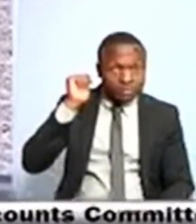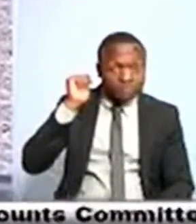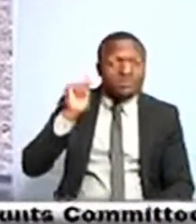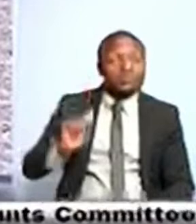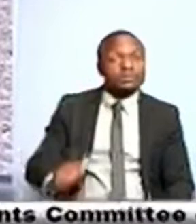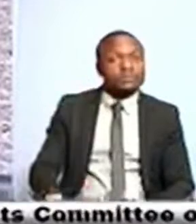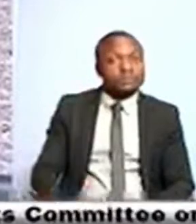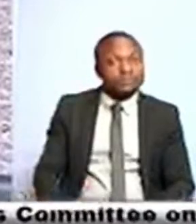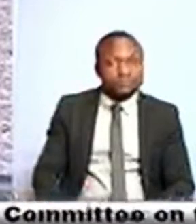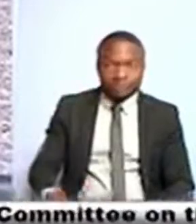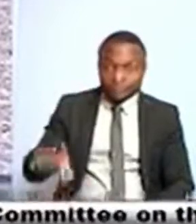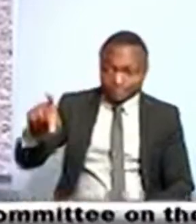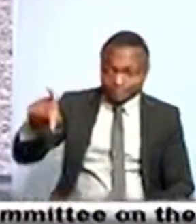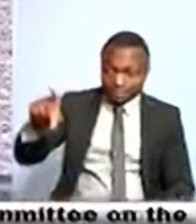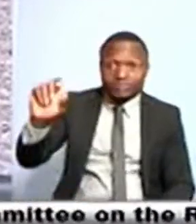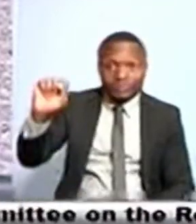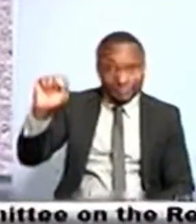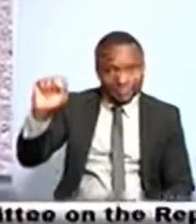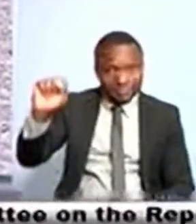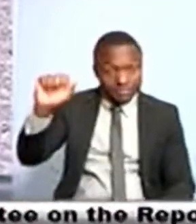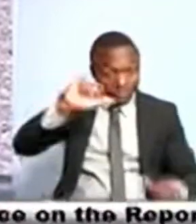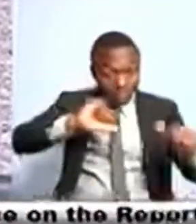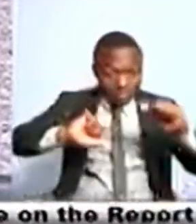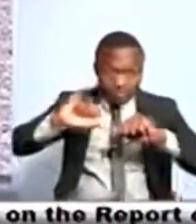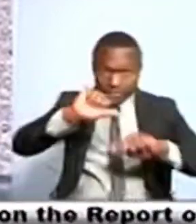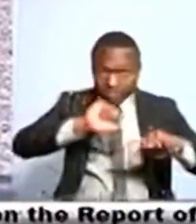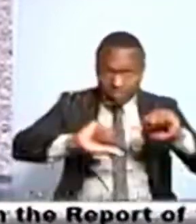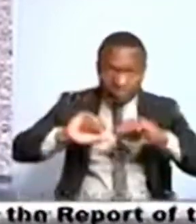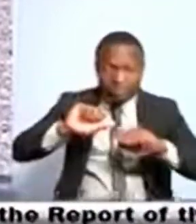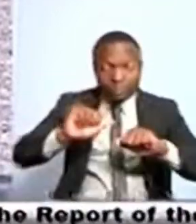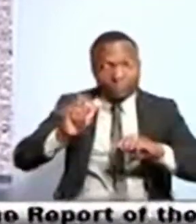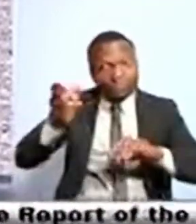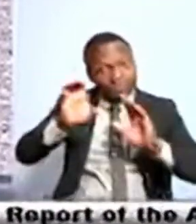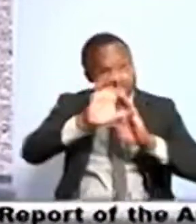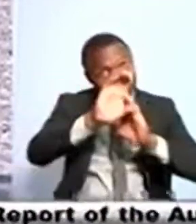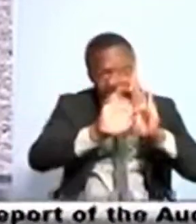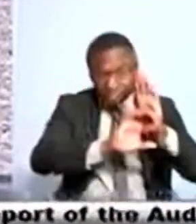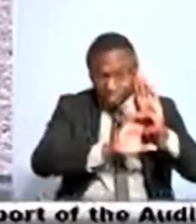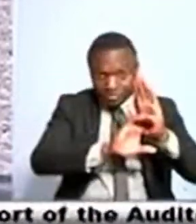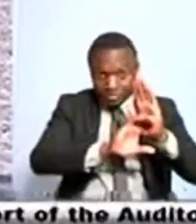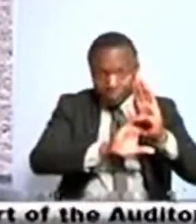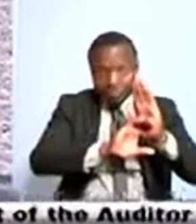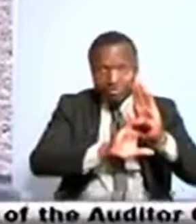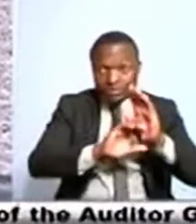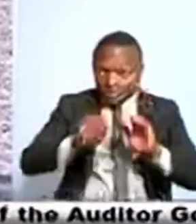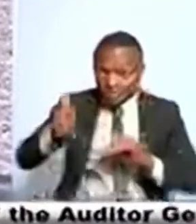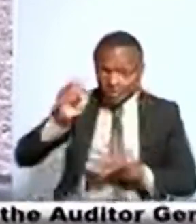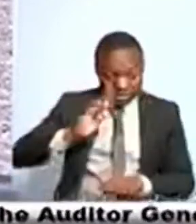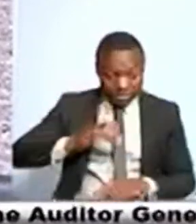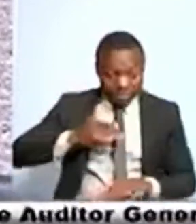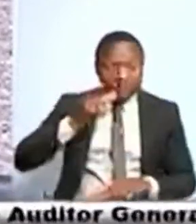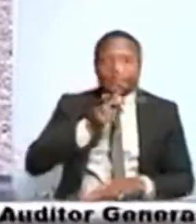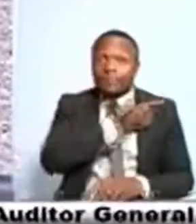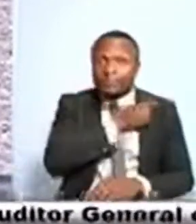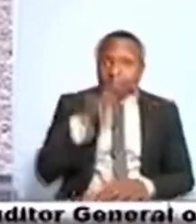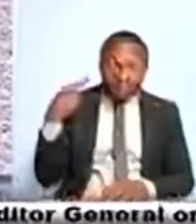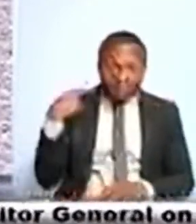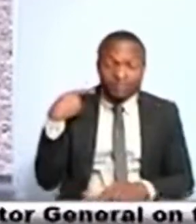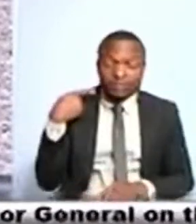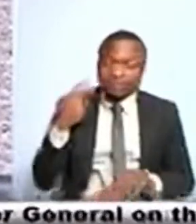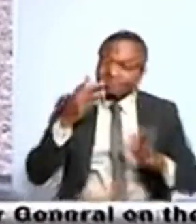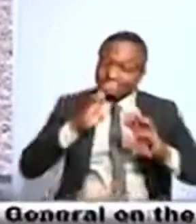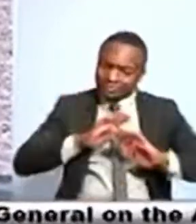by the PS to be audited. That is constitutional, Madam Speaker. I feel this House or any one of us.